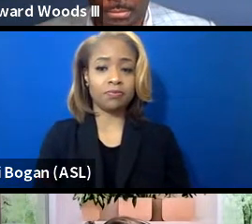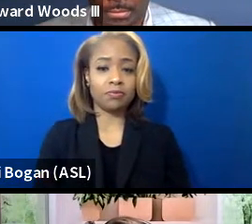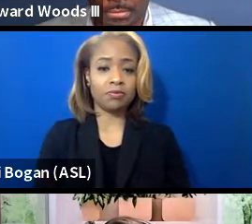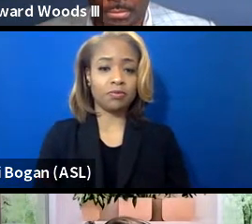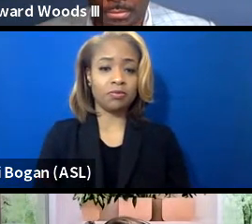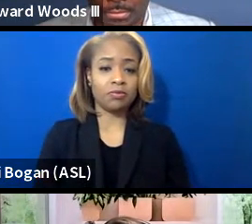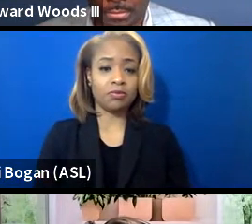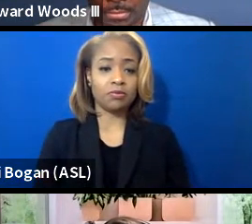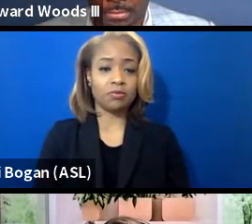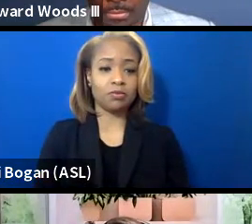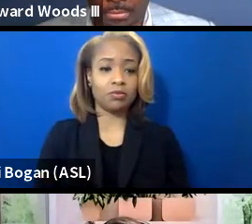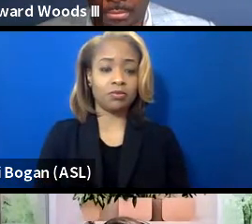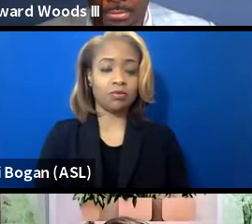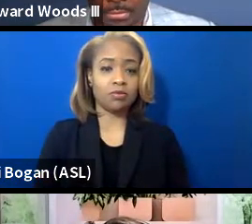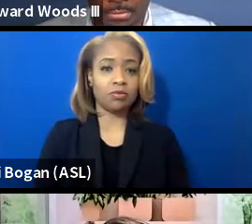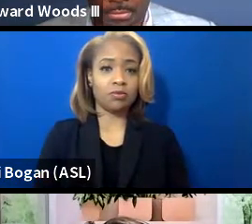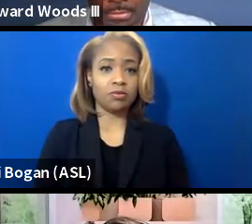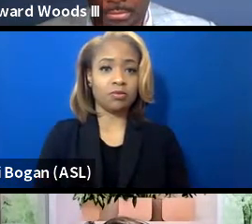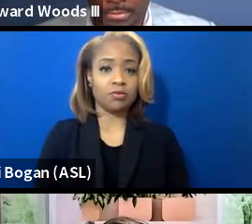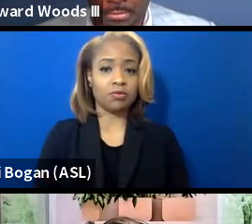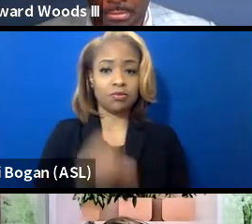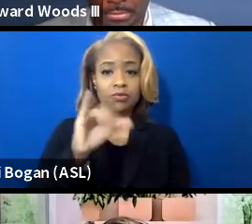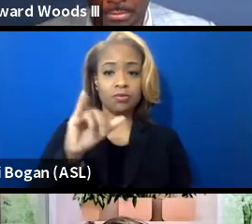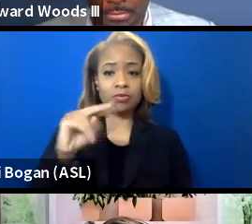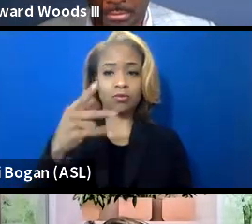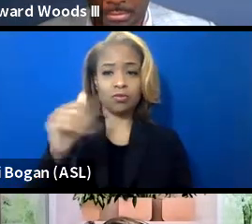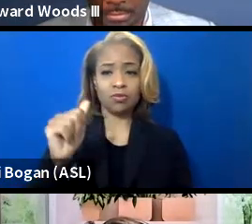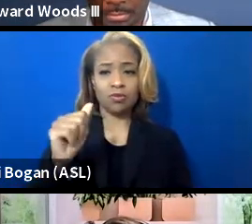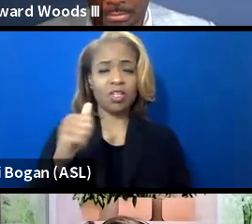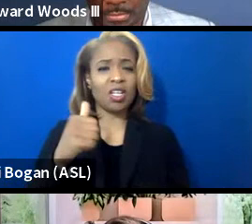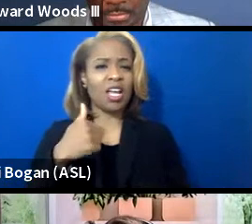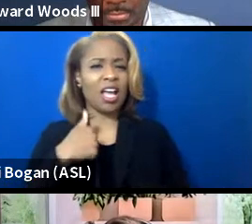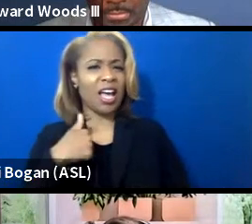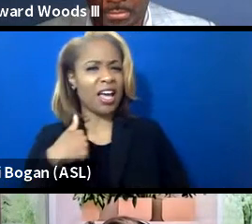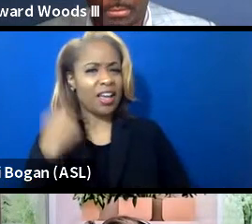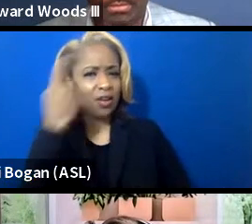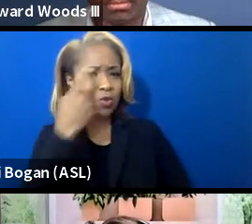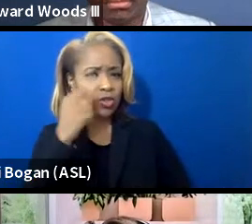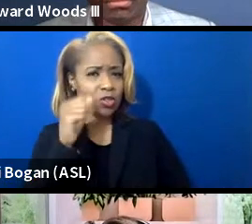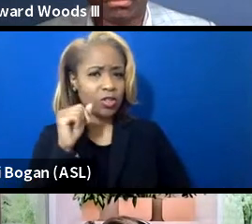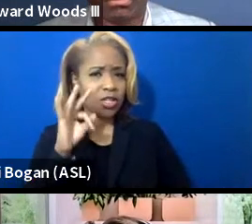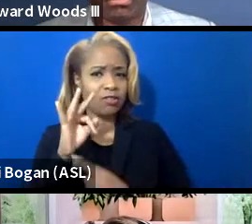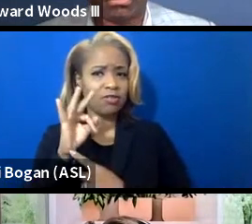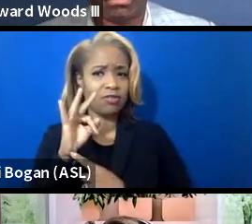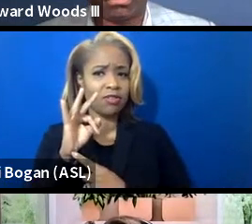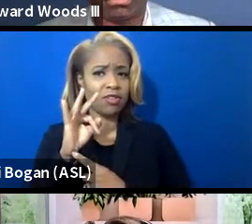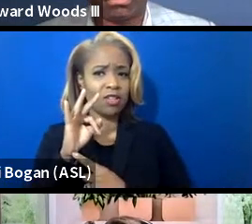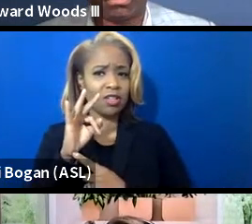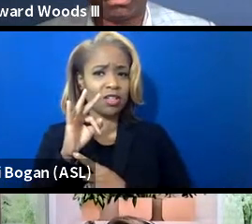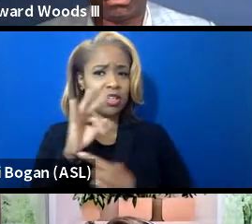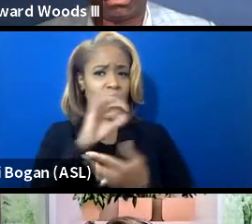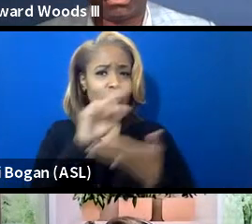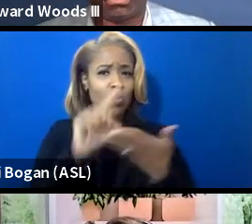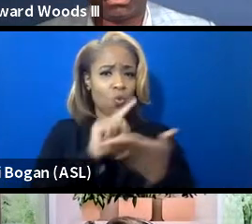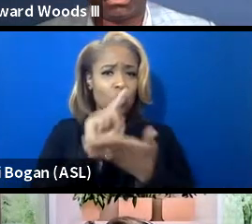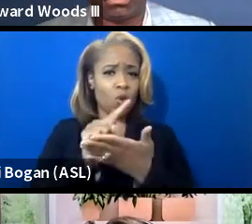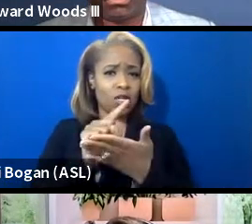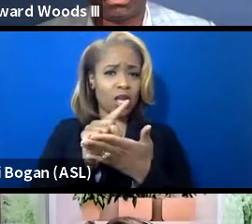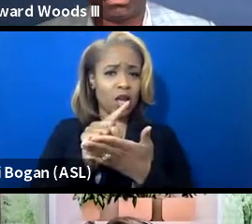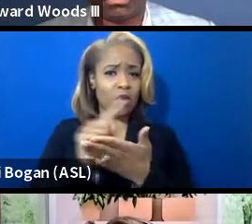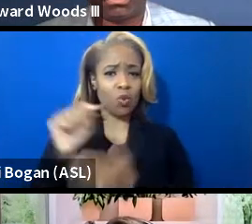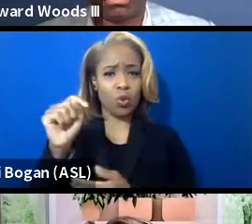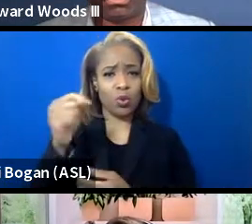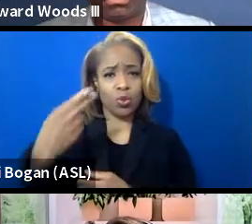Cynthia. I'm just kind of wondering if our 1 hour